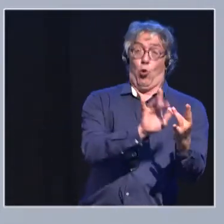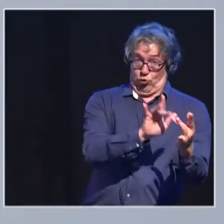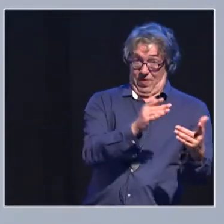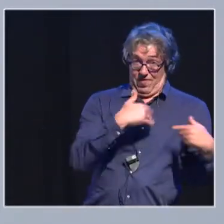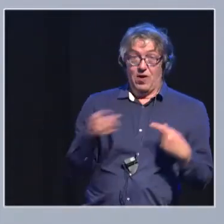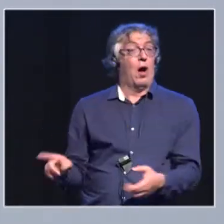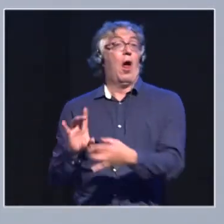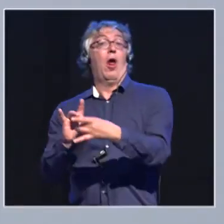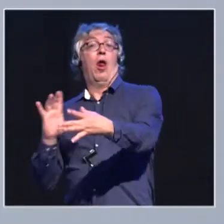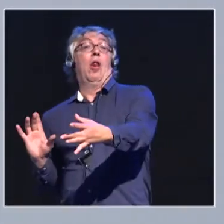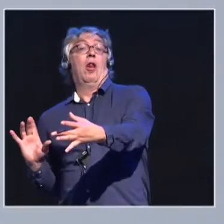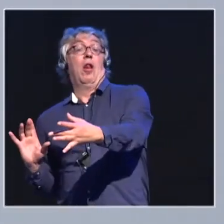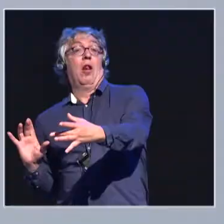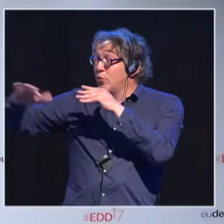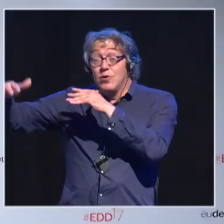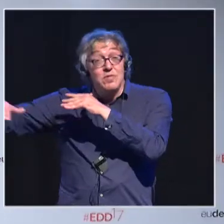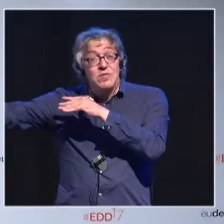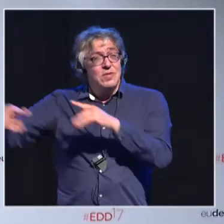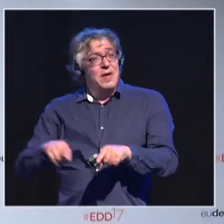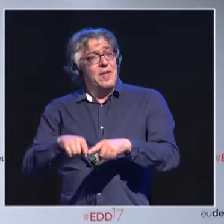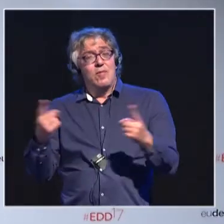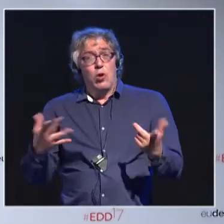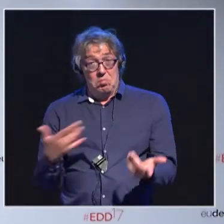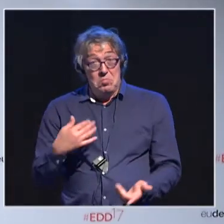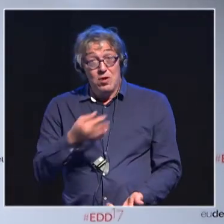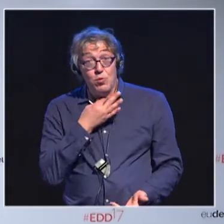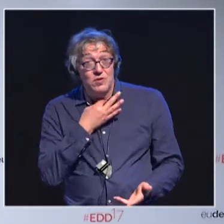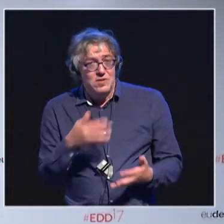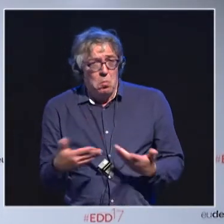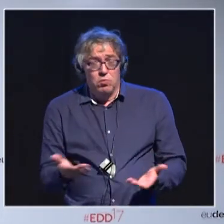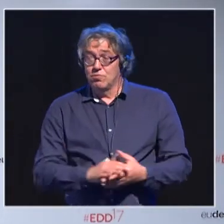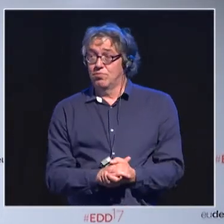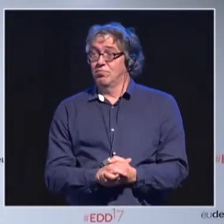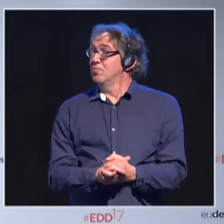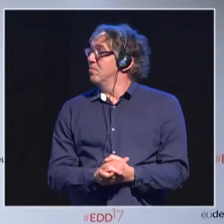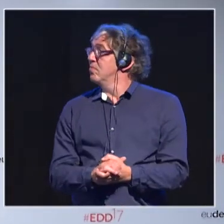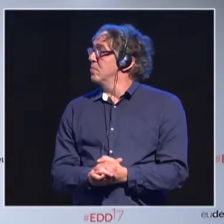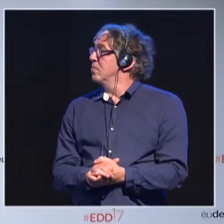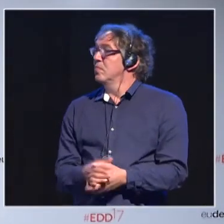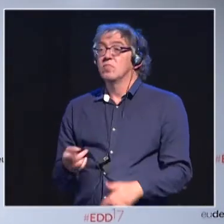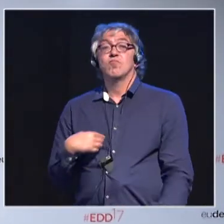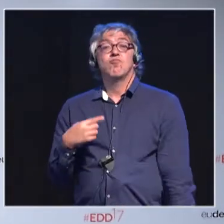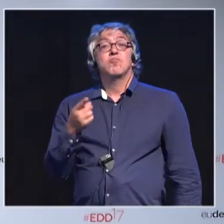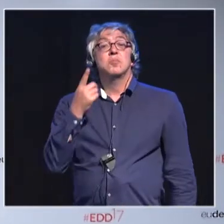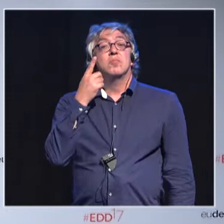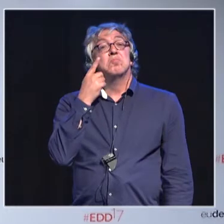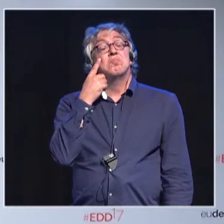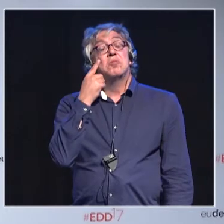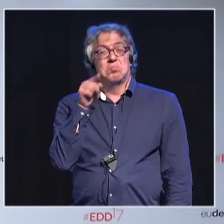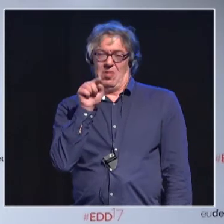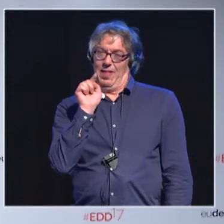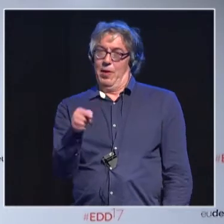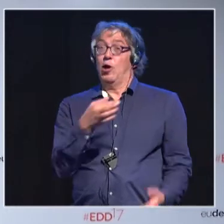the rural and the urban? I think those threats, they are very similar in European